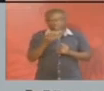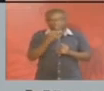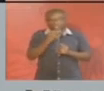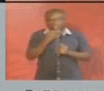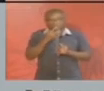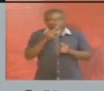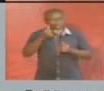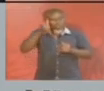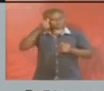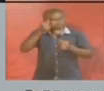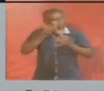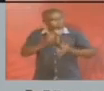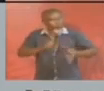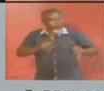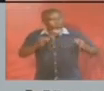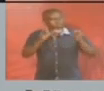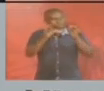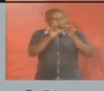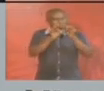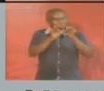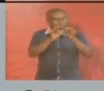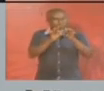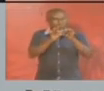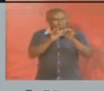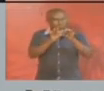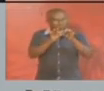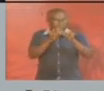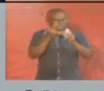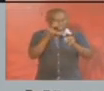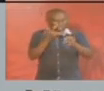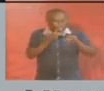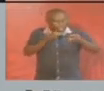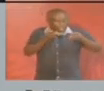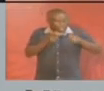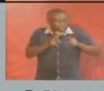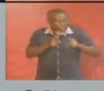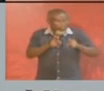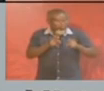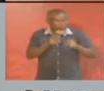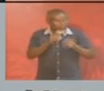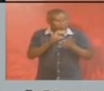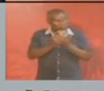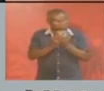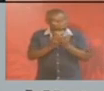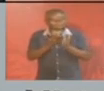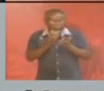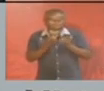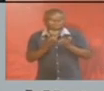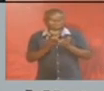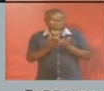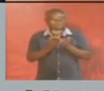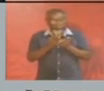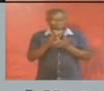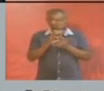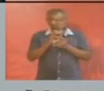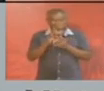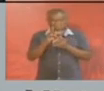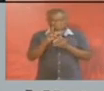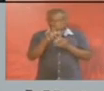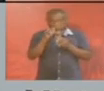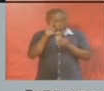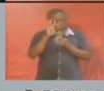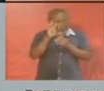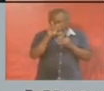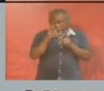is, in terms of incidence, what they have noted in the international population, it's anywhere between 4 out of a million in terms of